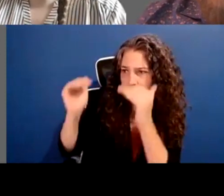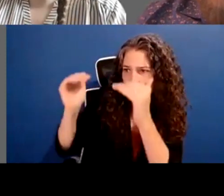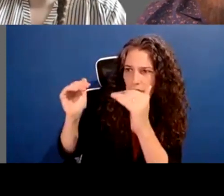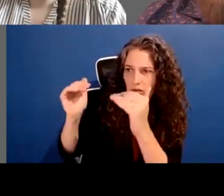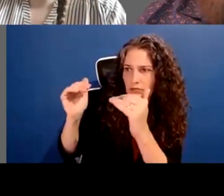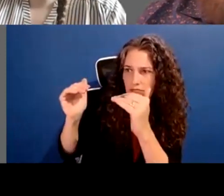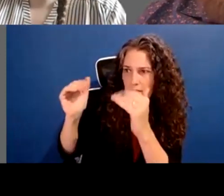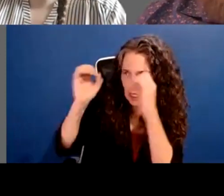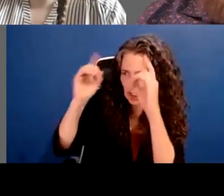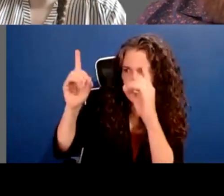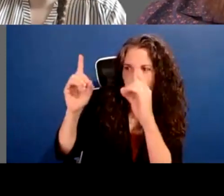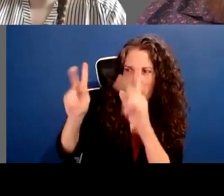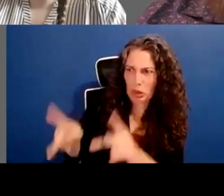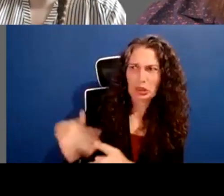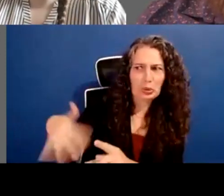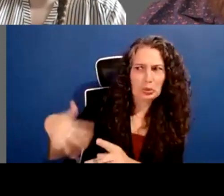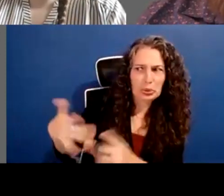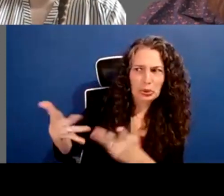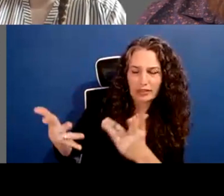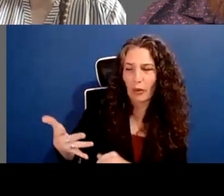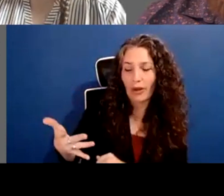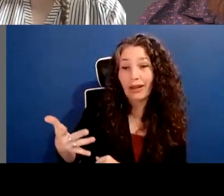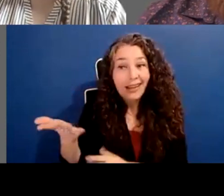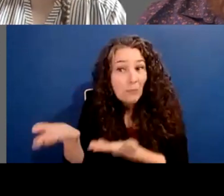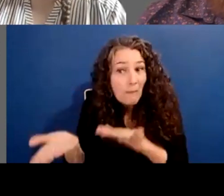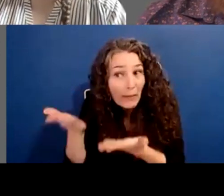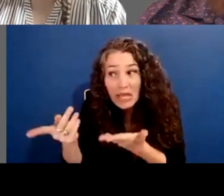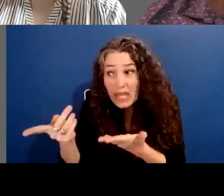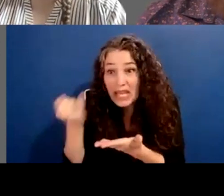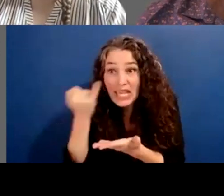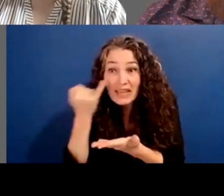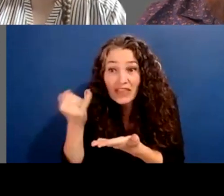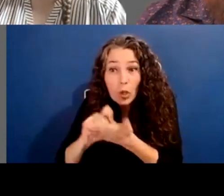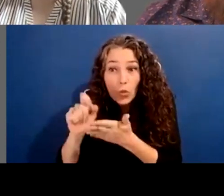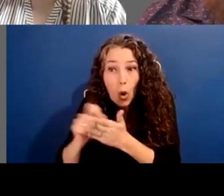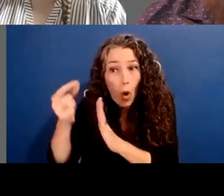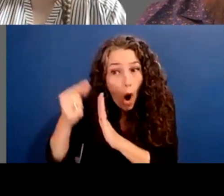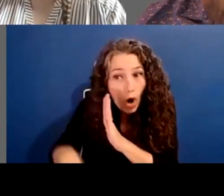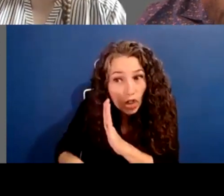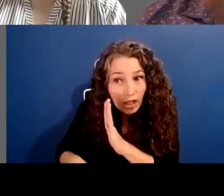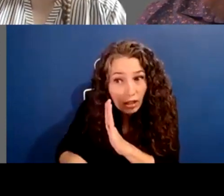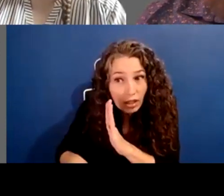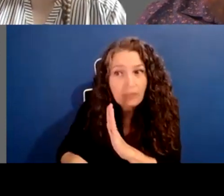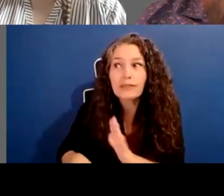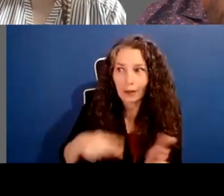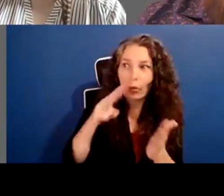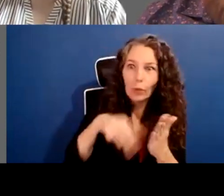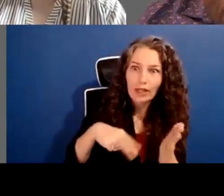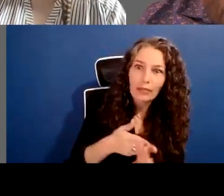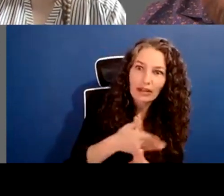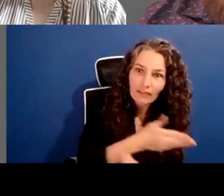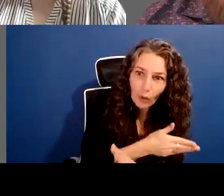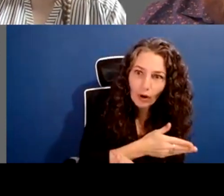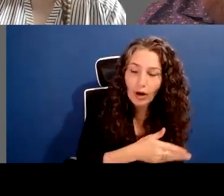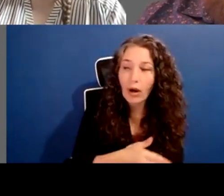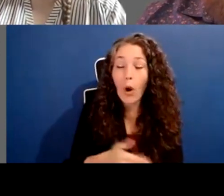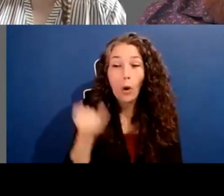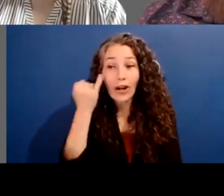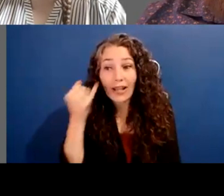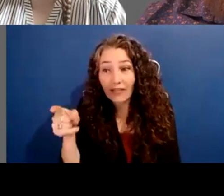out. One thing I've also found to be really helpful is if they've been on other podcasts, listen to those